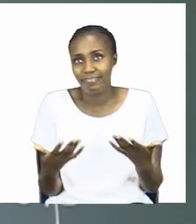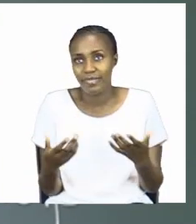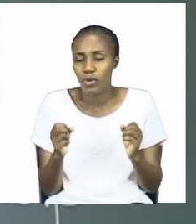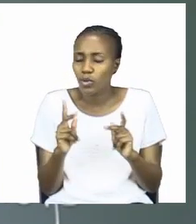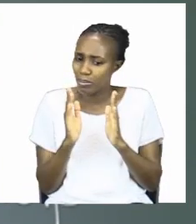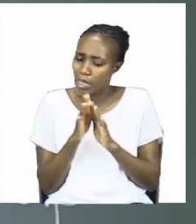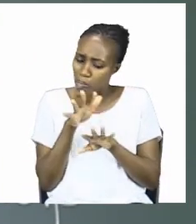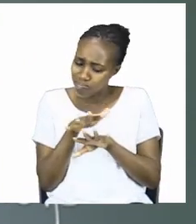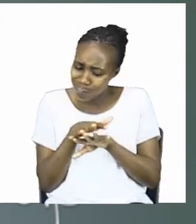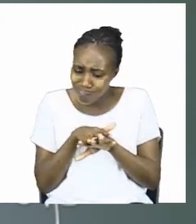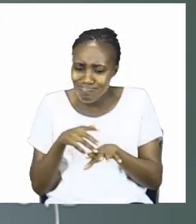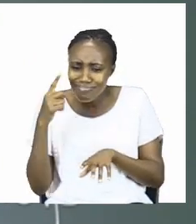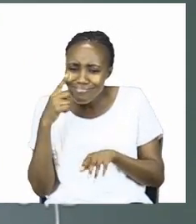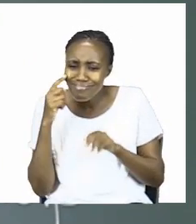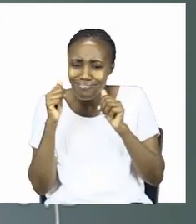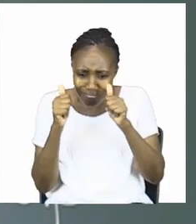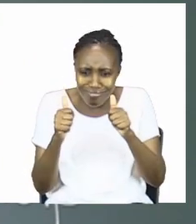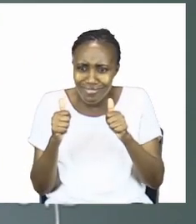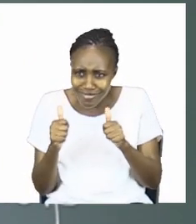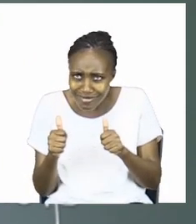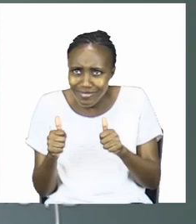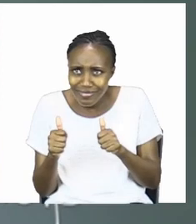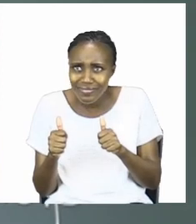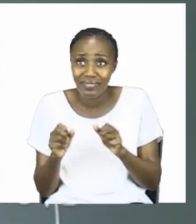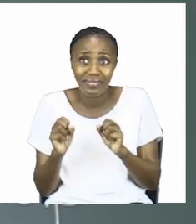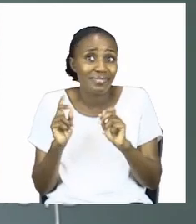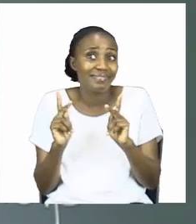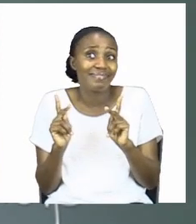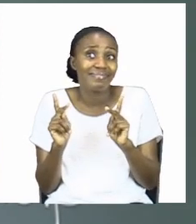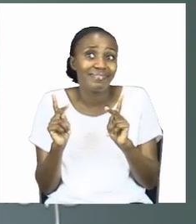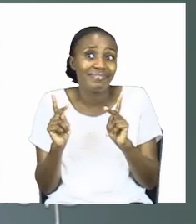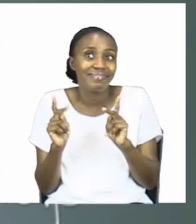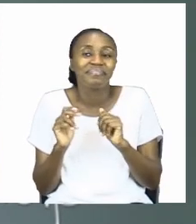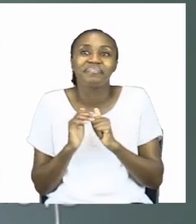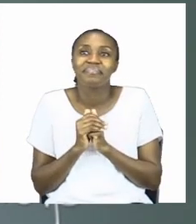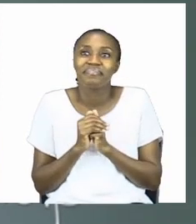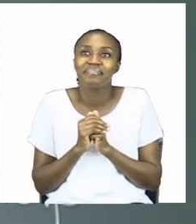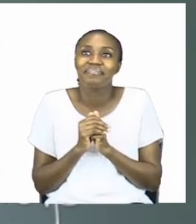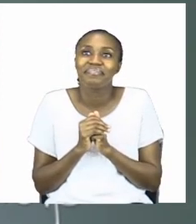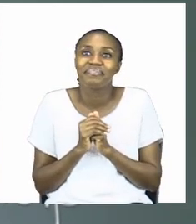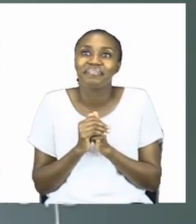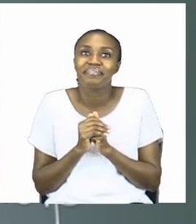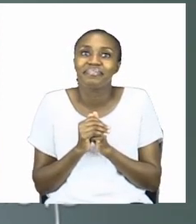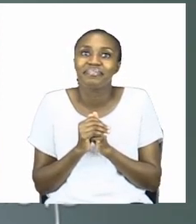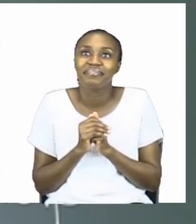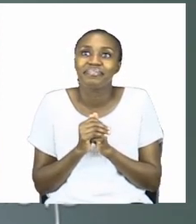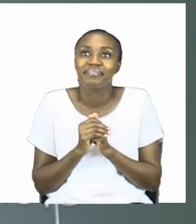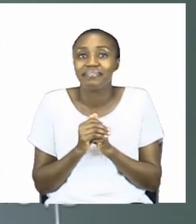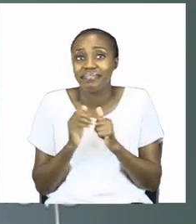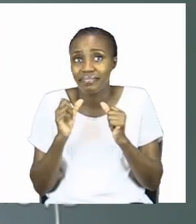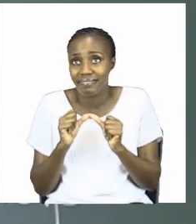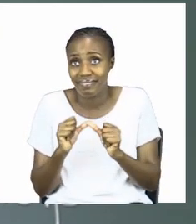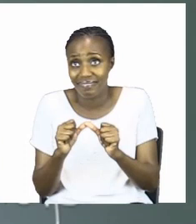one for your vocabulary words and try to use them as we go along during the week. Now when you're done with that, we can go to the next